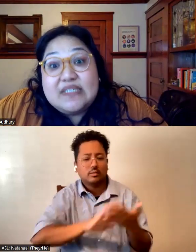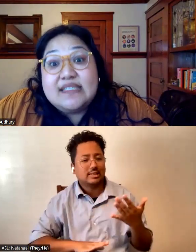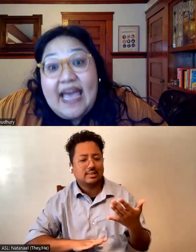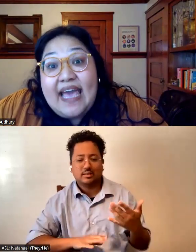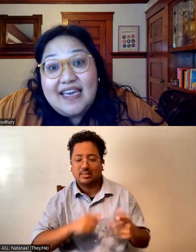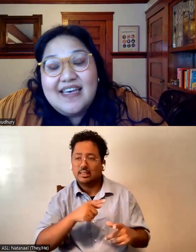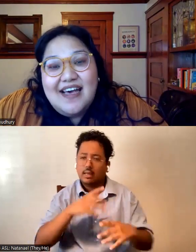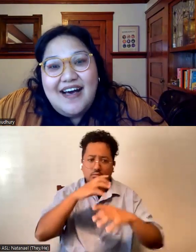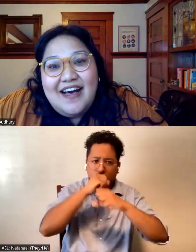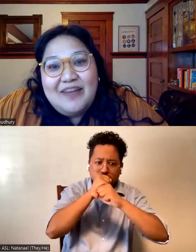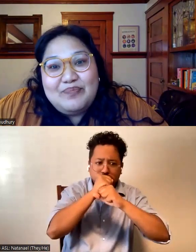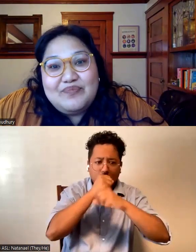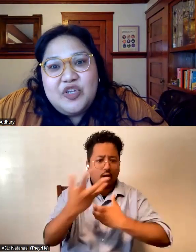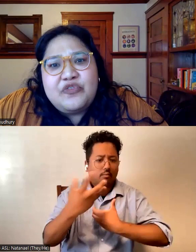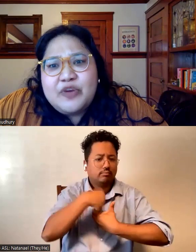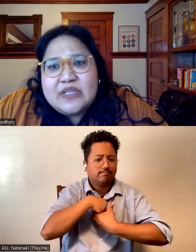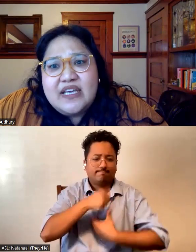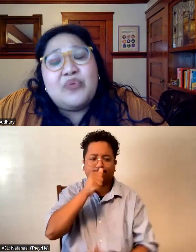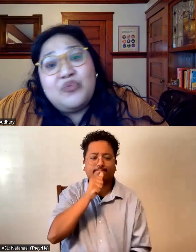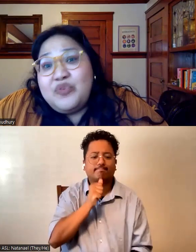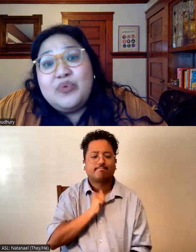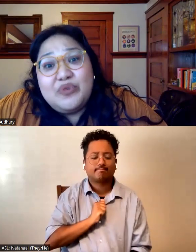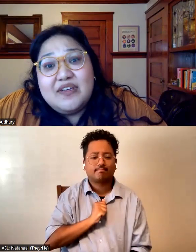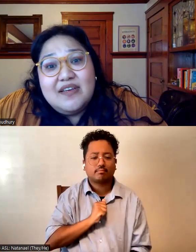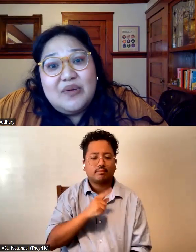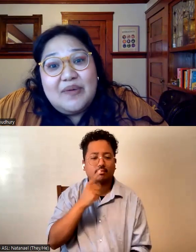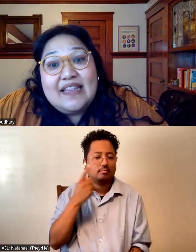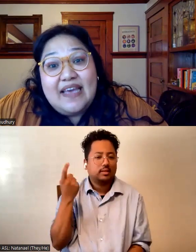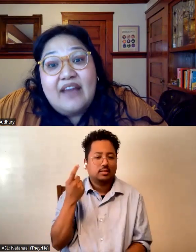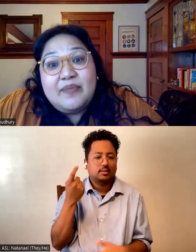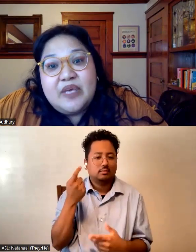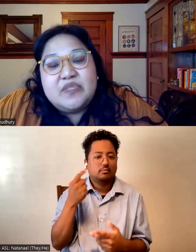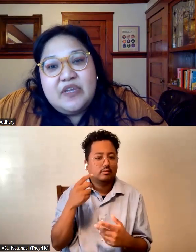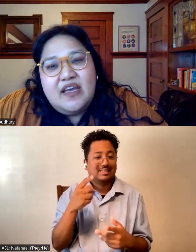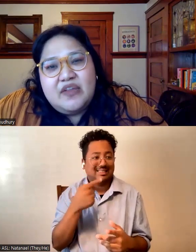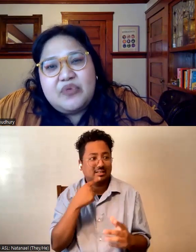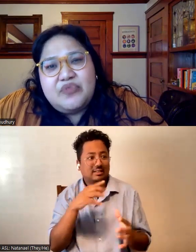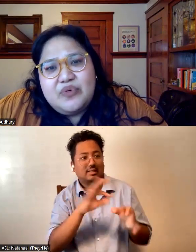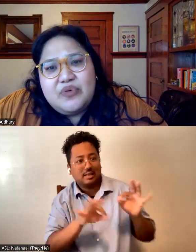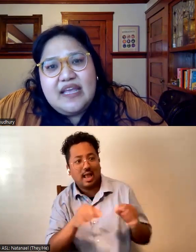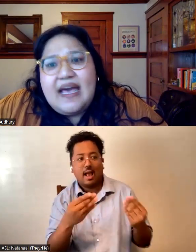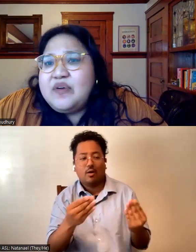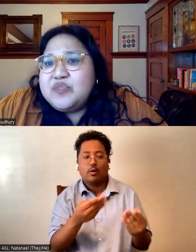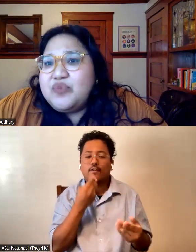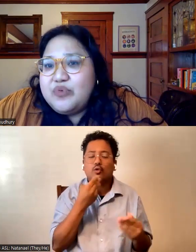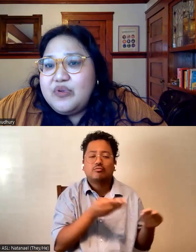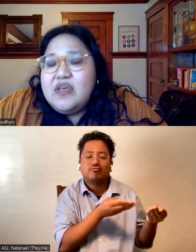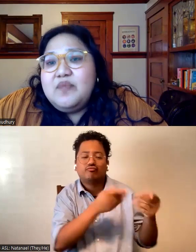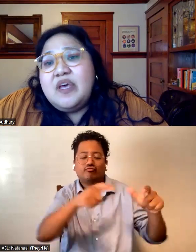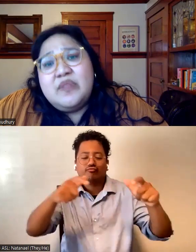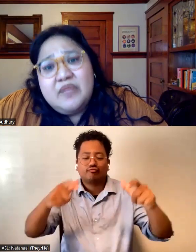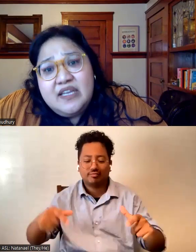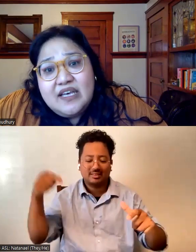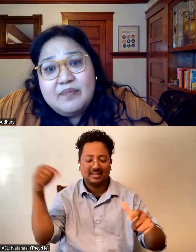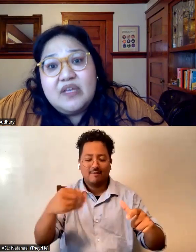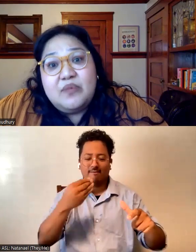unable to say, verbally through food. Yeah. Right? Like how that becomes communicated through food, and like how does food